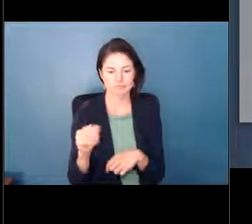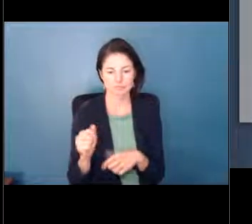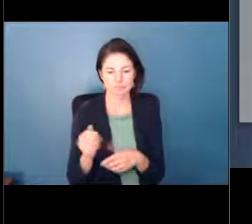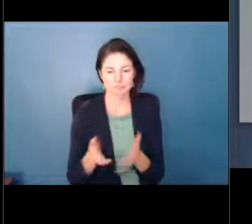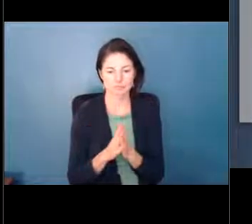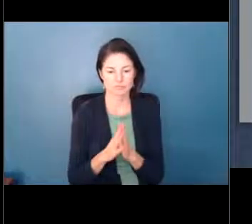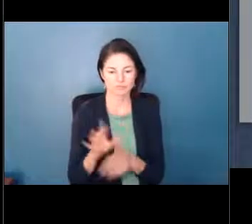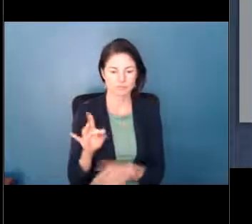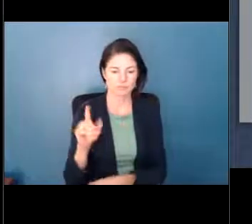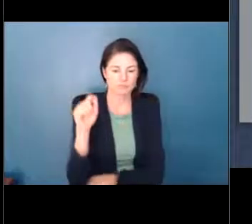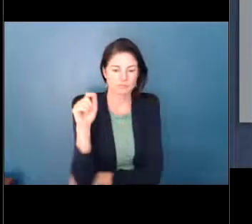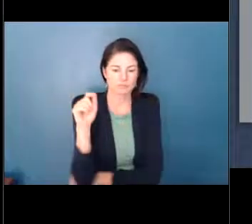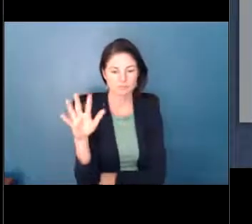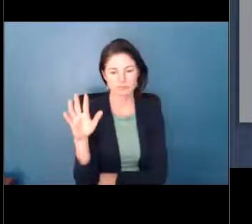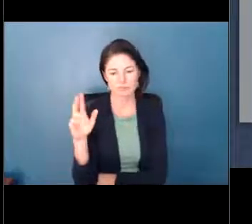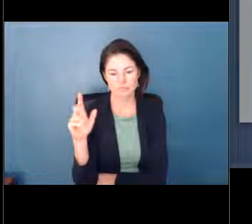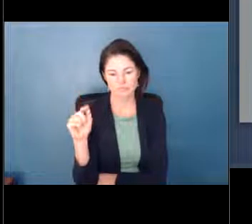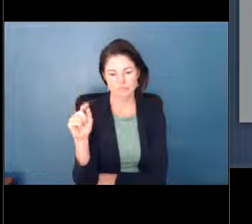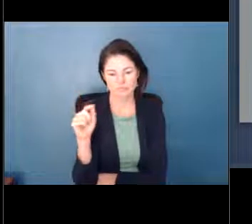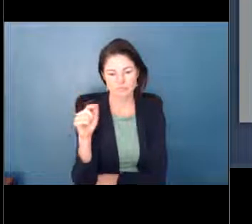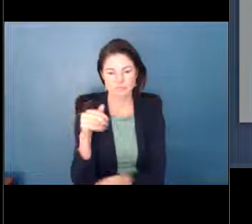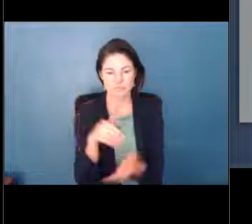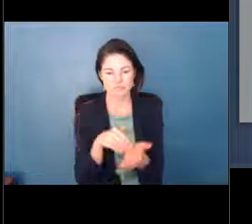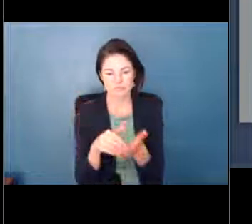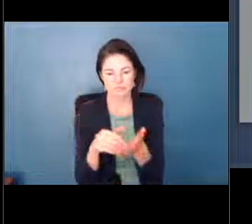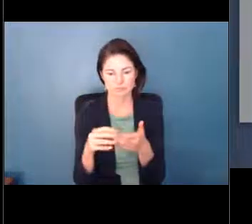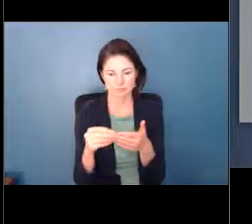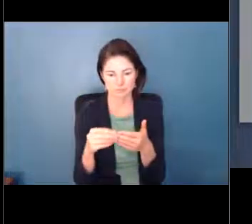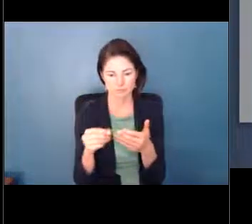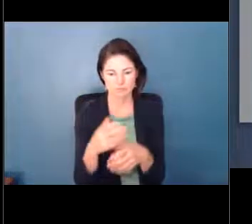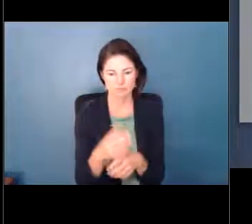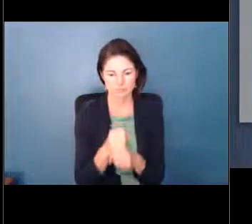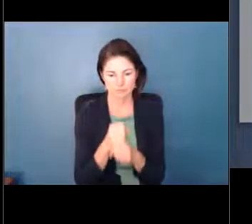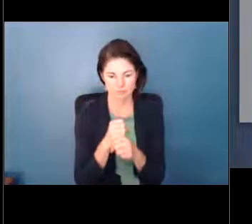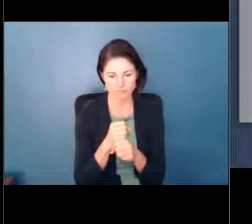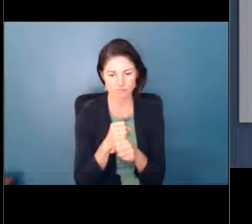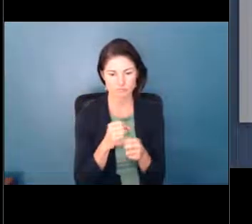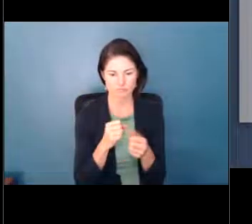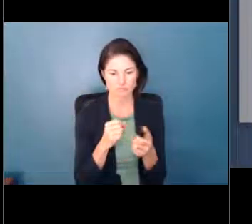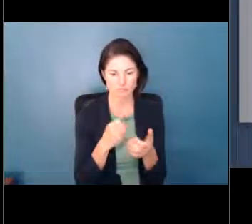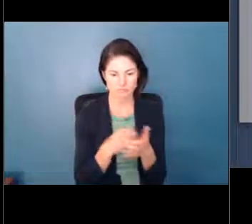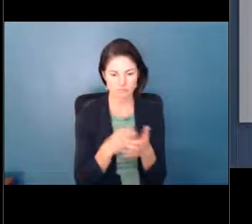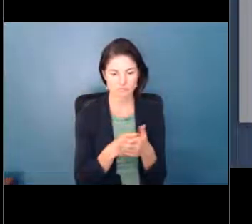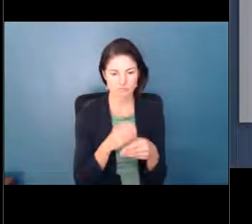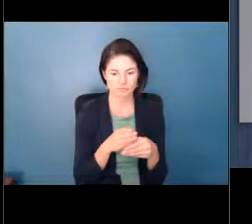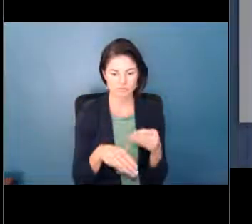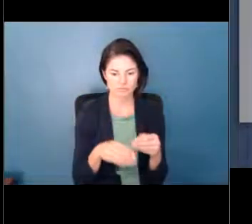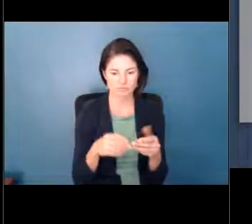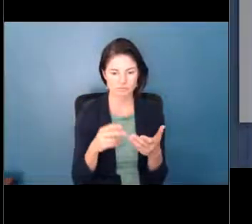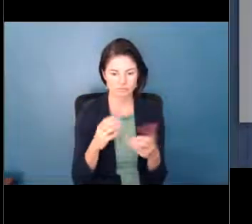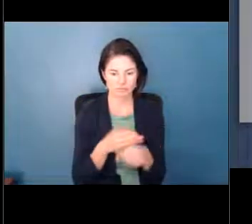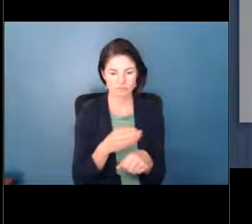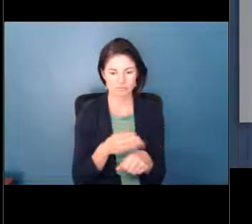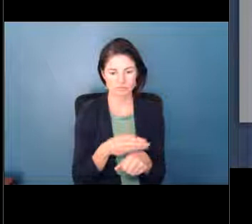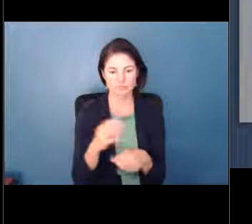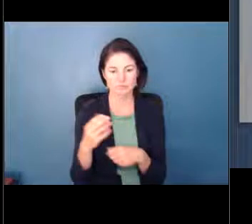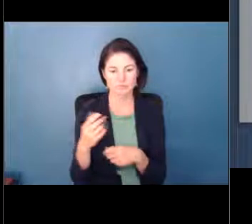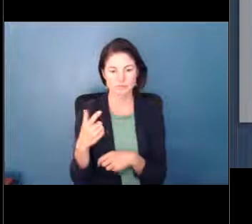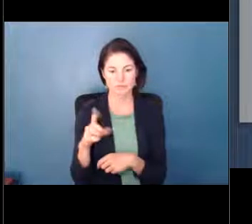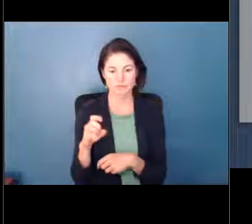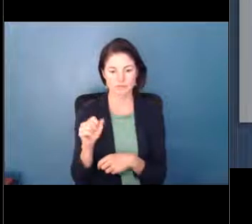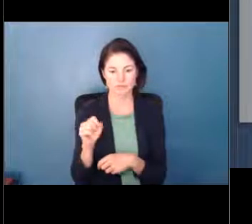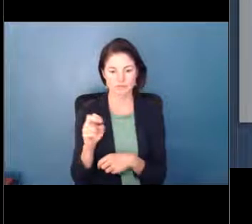$8,520,000 of supplemental funds and construction support to complete construction. This project is known as the Gleason Beach Project and has been